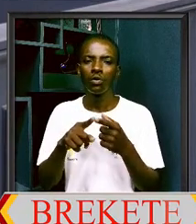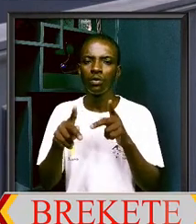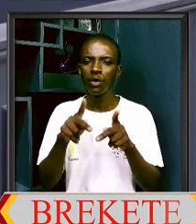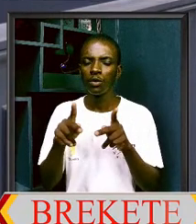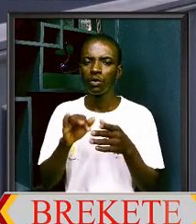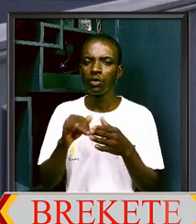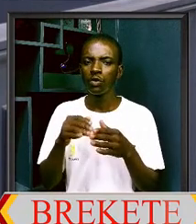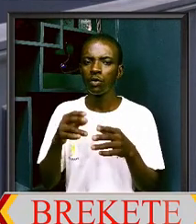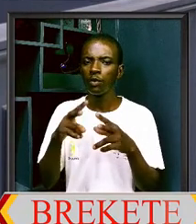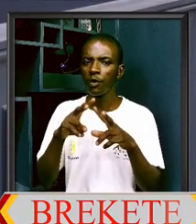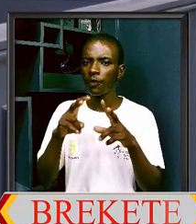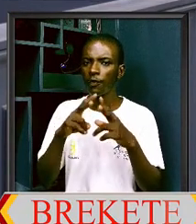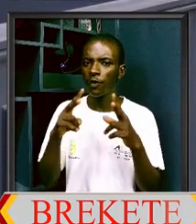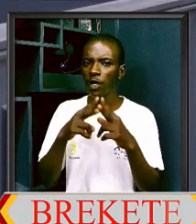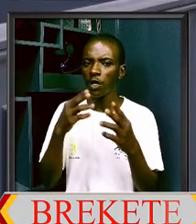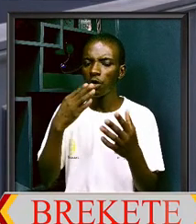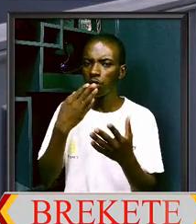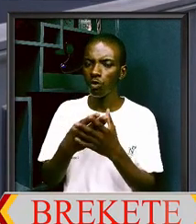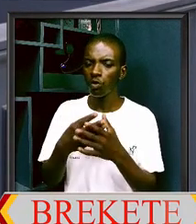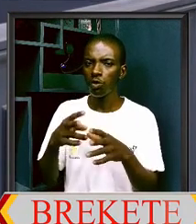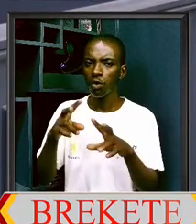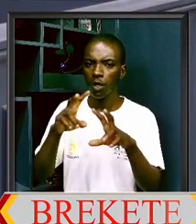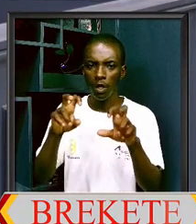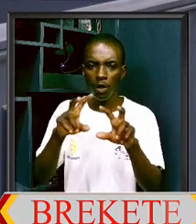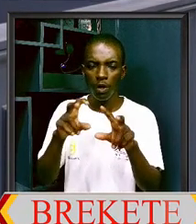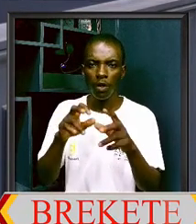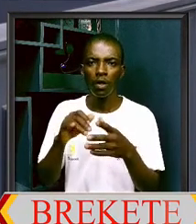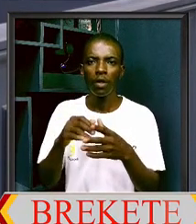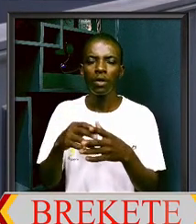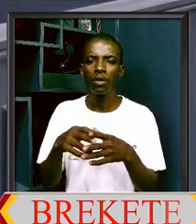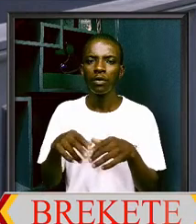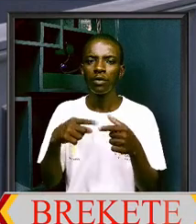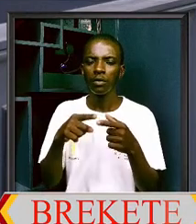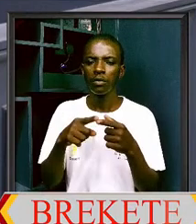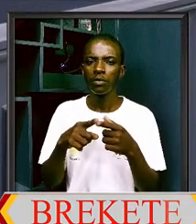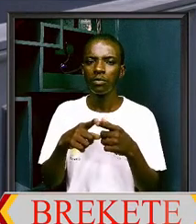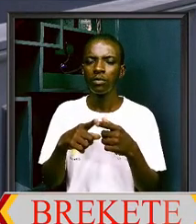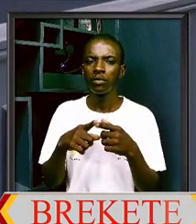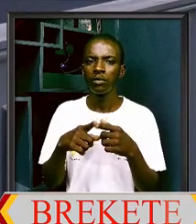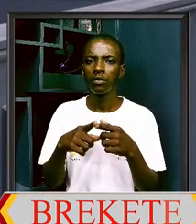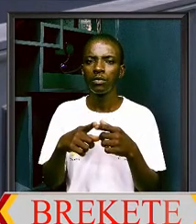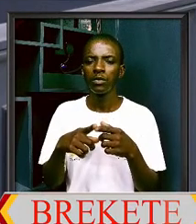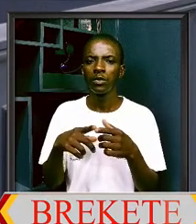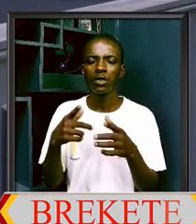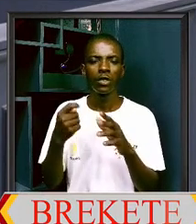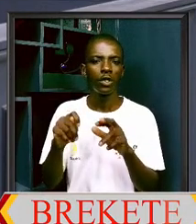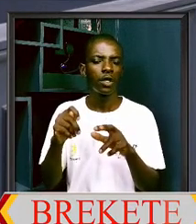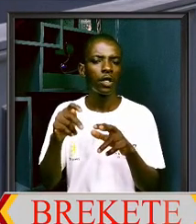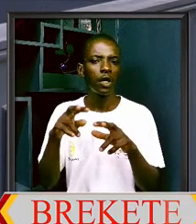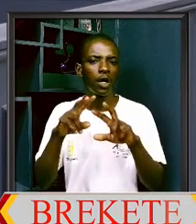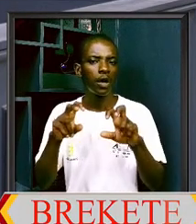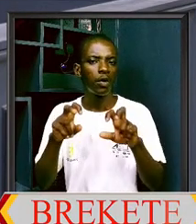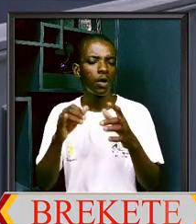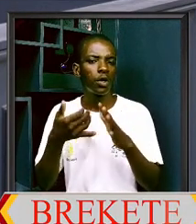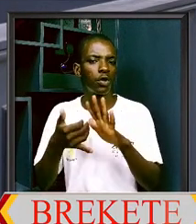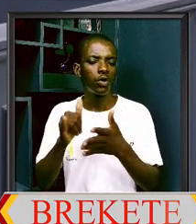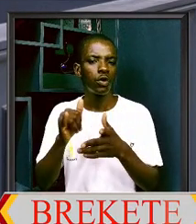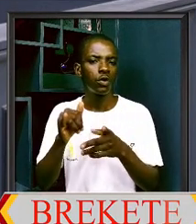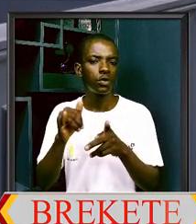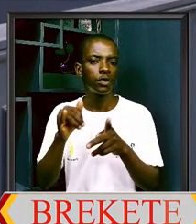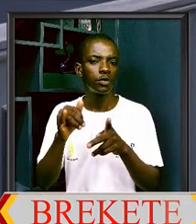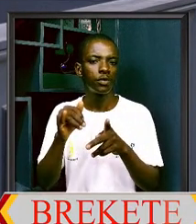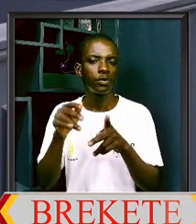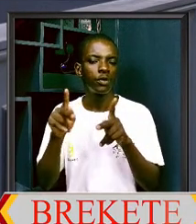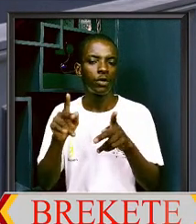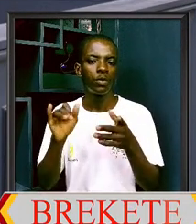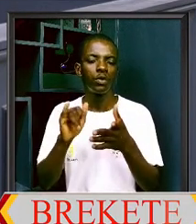to make very good inquiry h president I'm telling you nothing but the inquiry be said those now